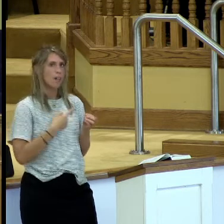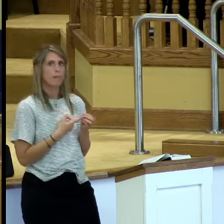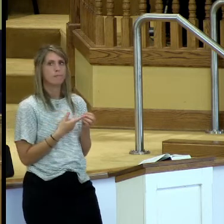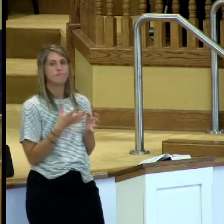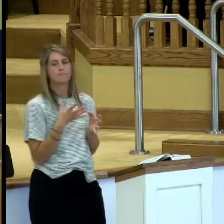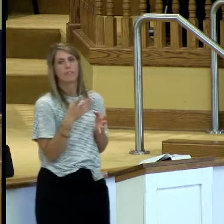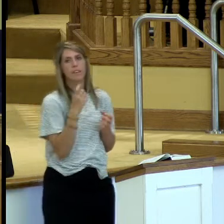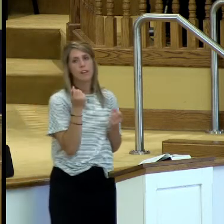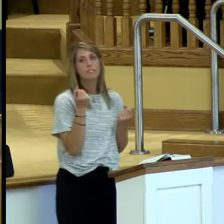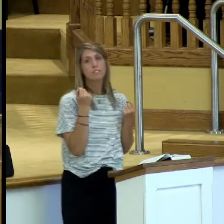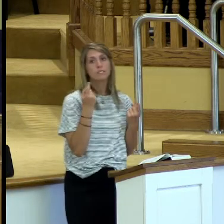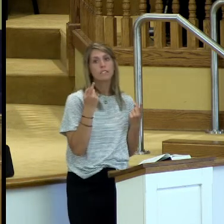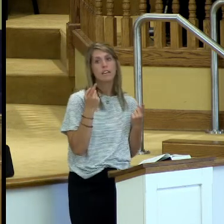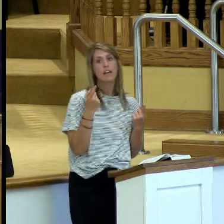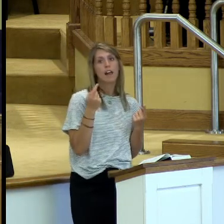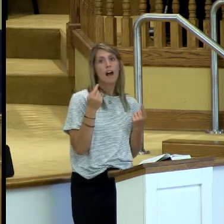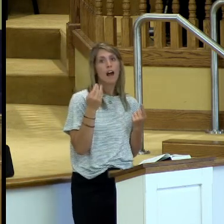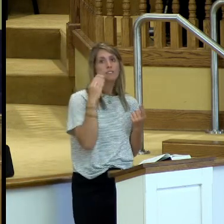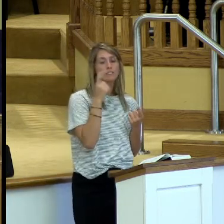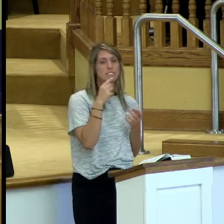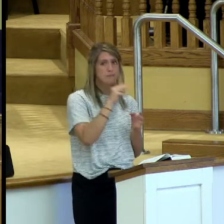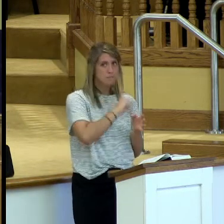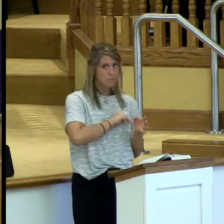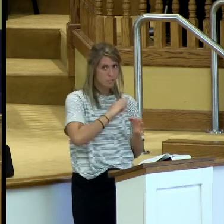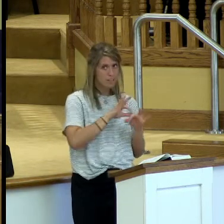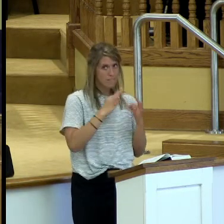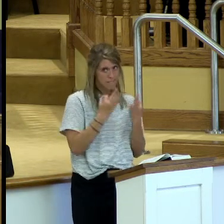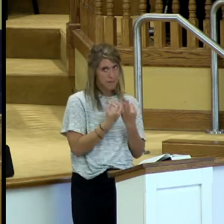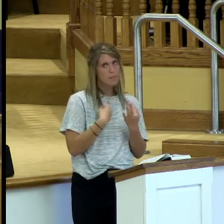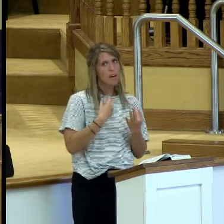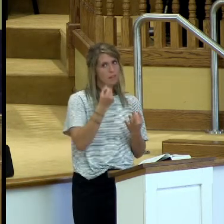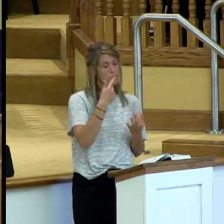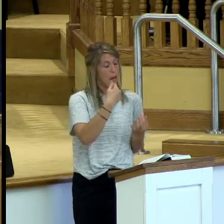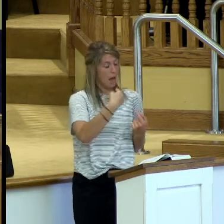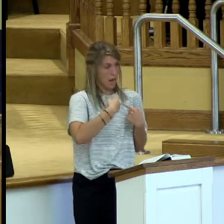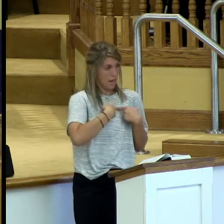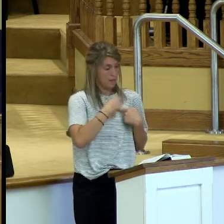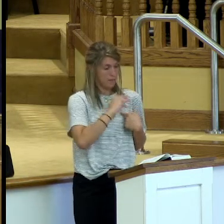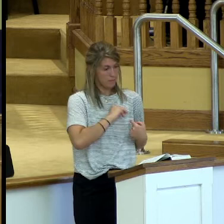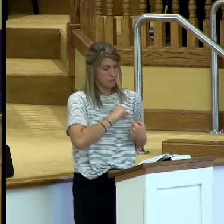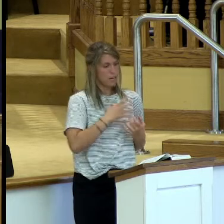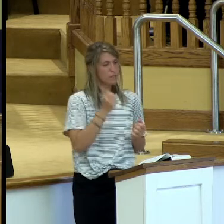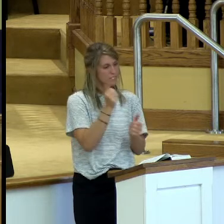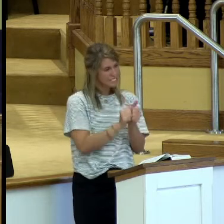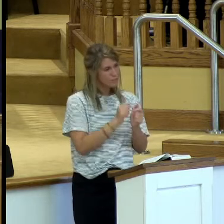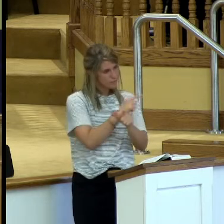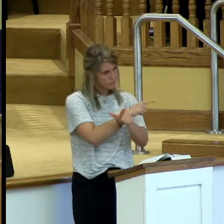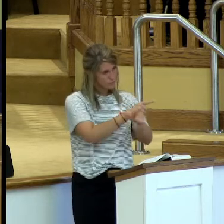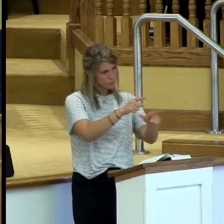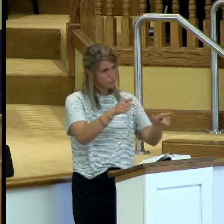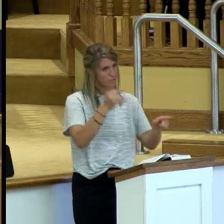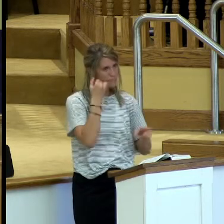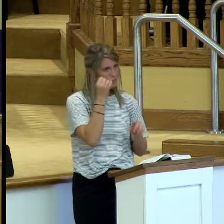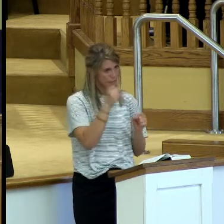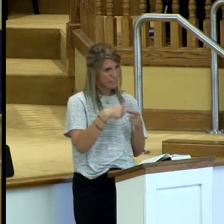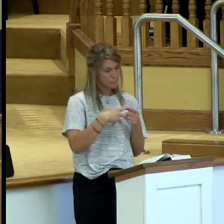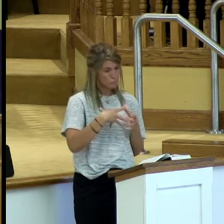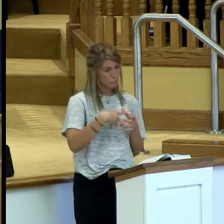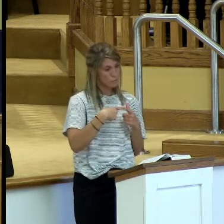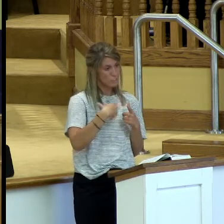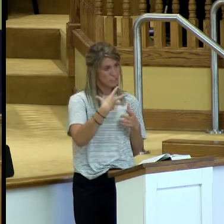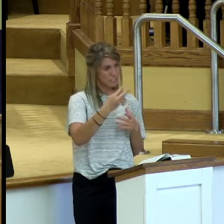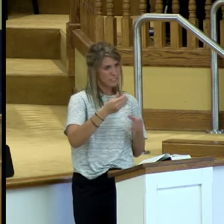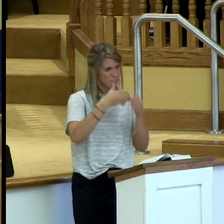And understand something. I know that he said missionary family, and I know that I'm the missionary. I want each one of y'all, if y'all could, whenever y'all leave